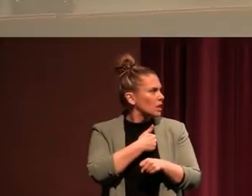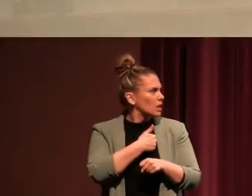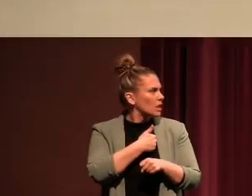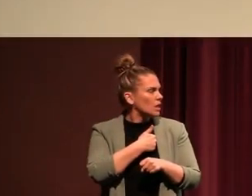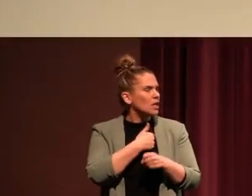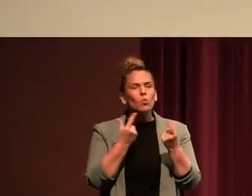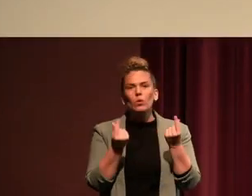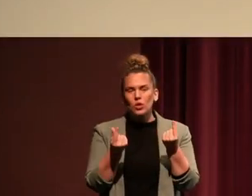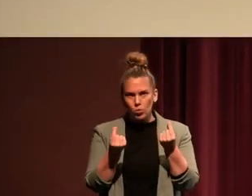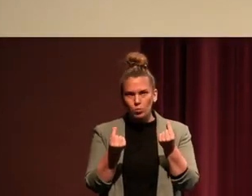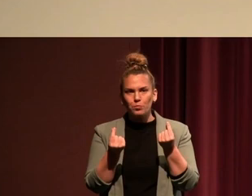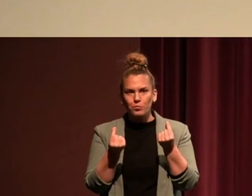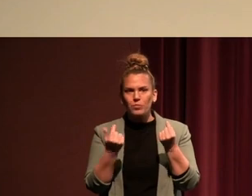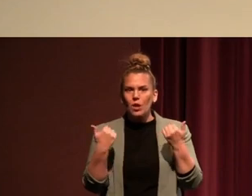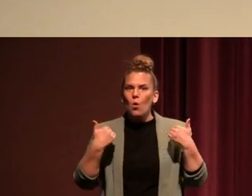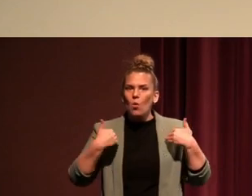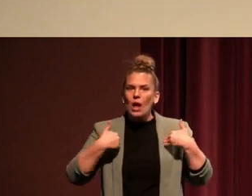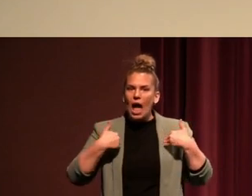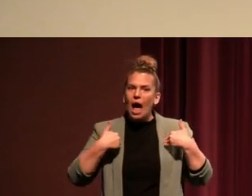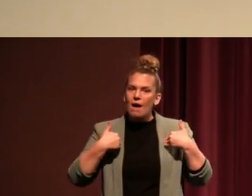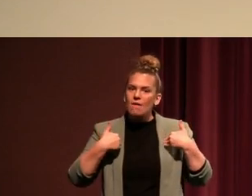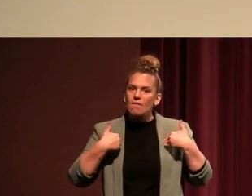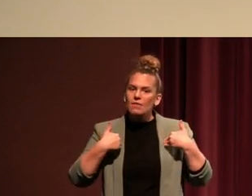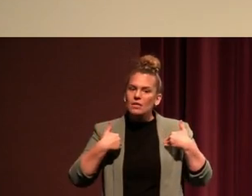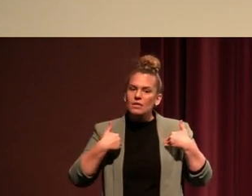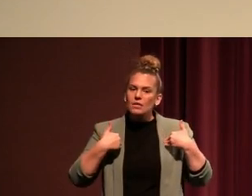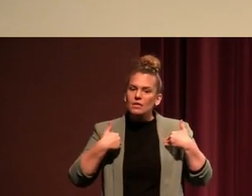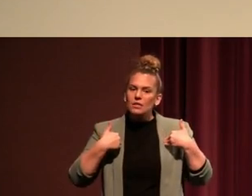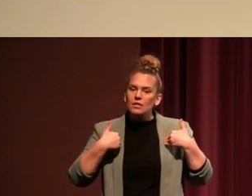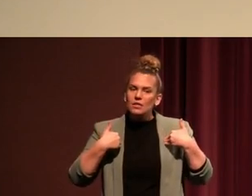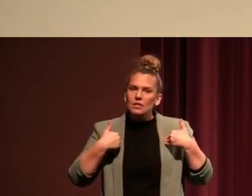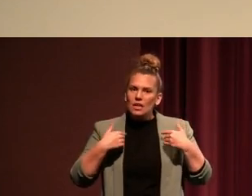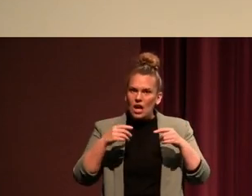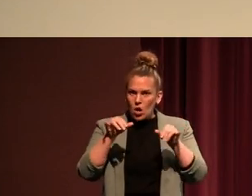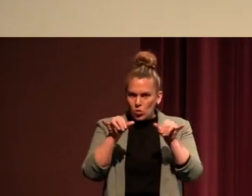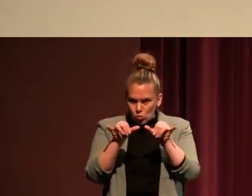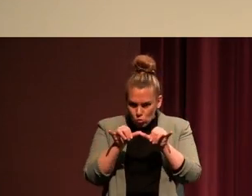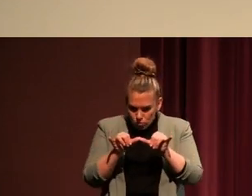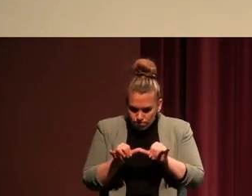What we do is we have a master chronology of known ring